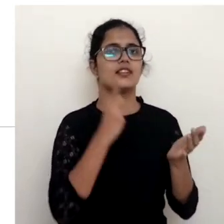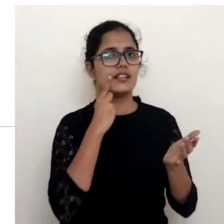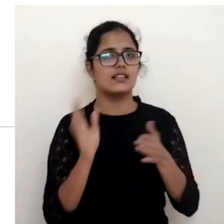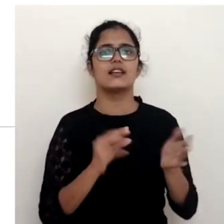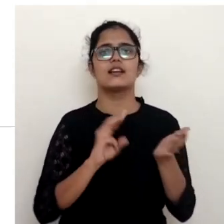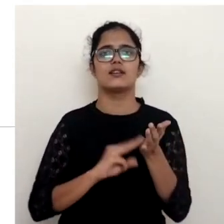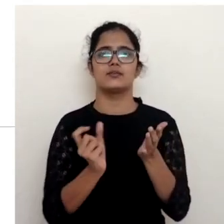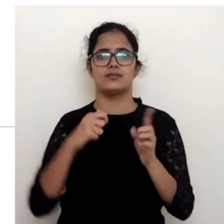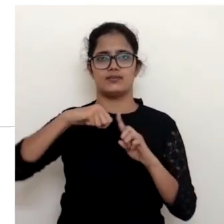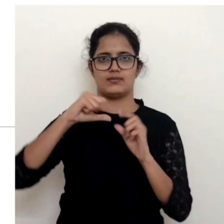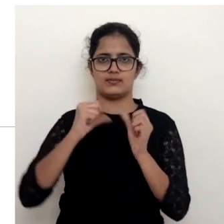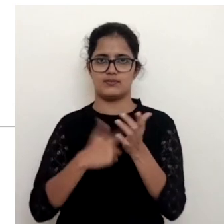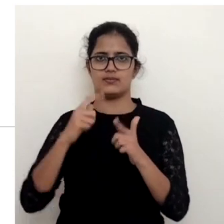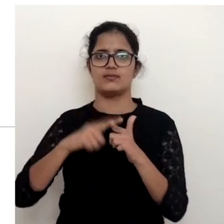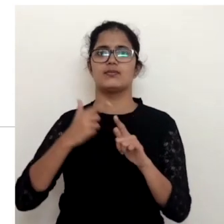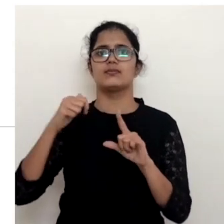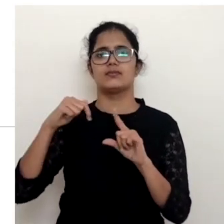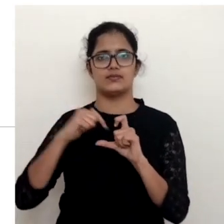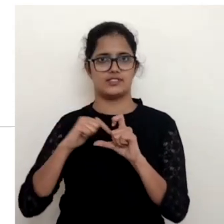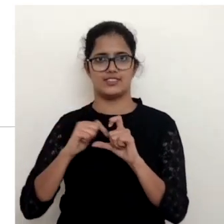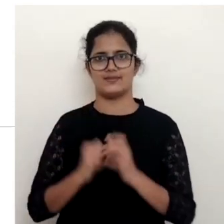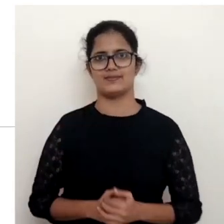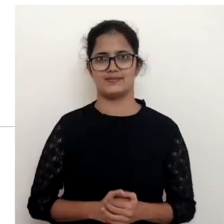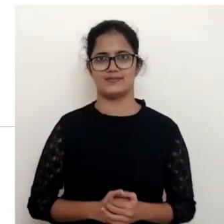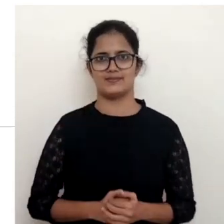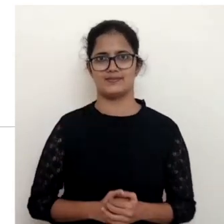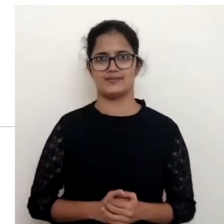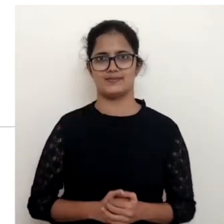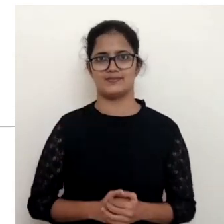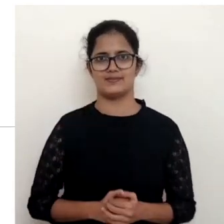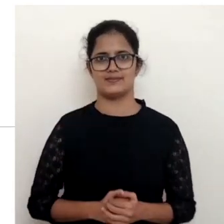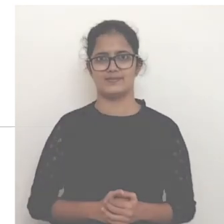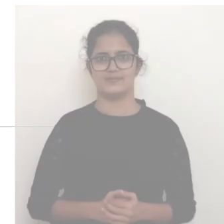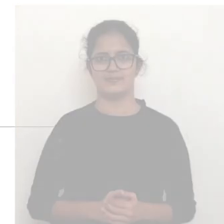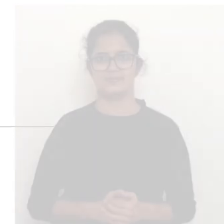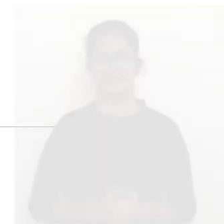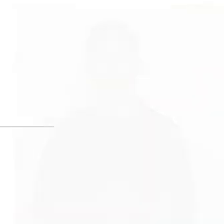you're looking at a Mrinalini Mukherjee without question.